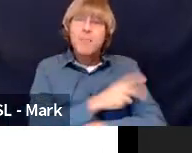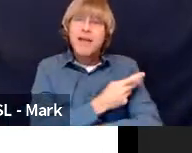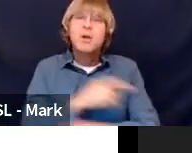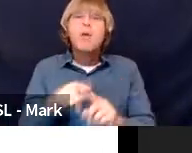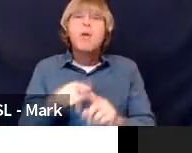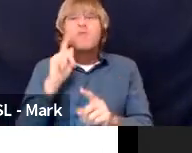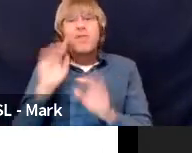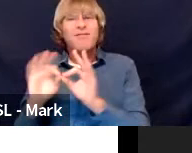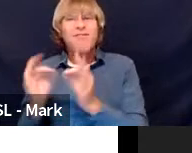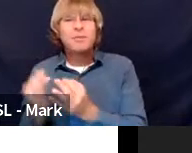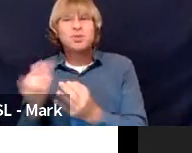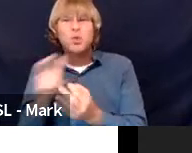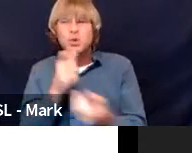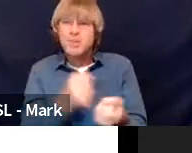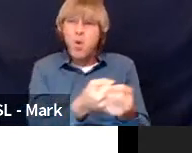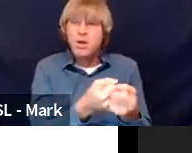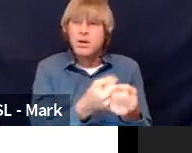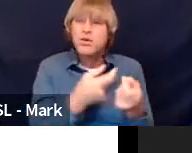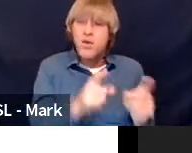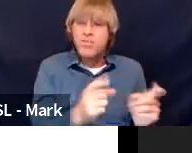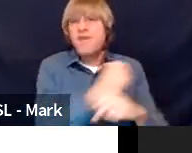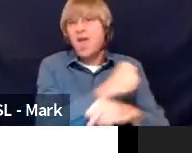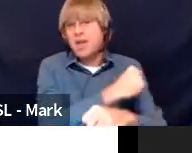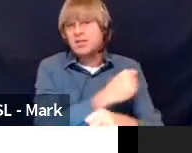for the loved ones who were supporting them in the fight.